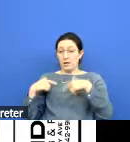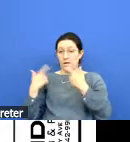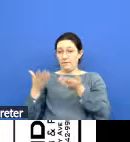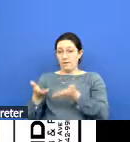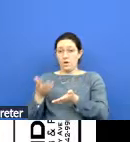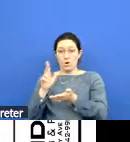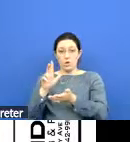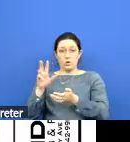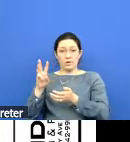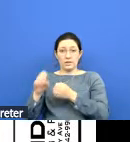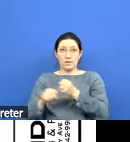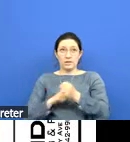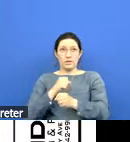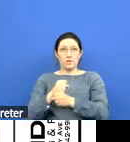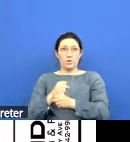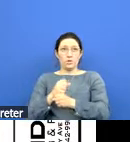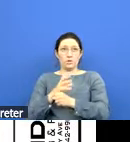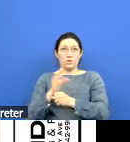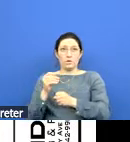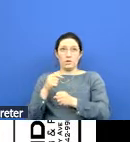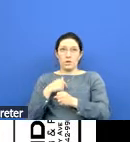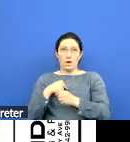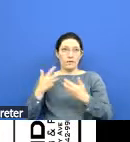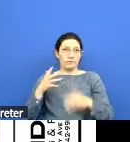years, and I've been through